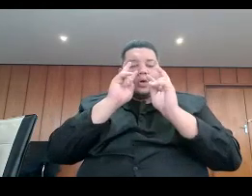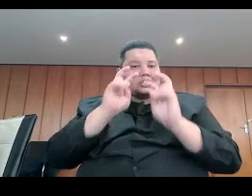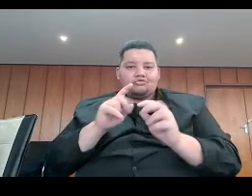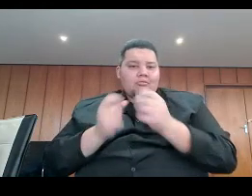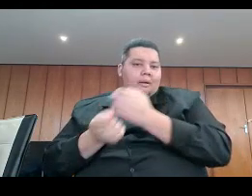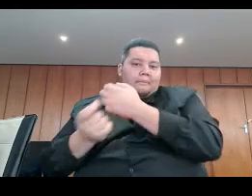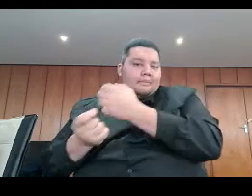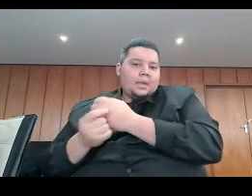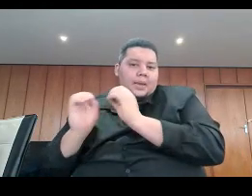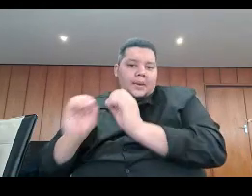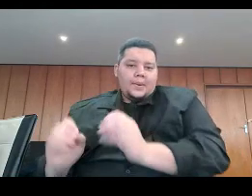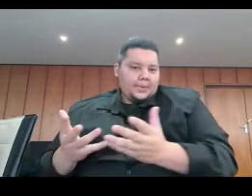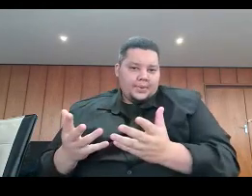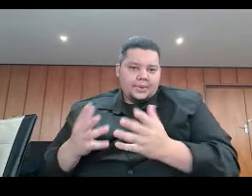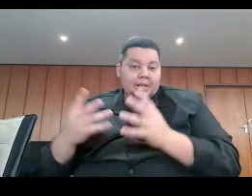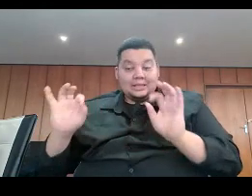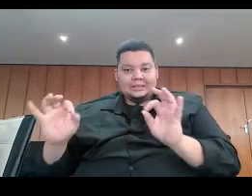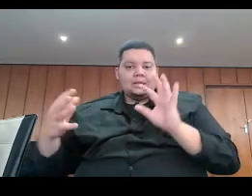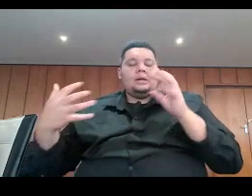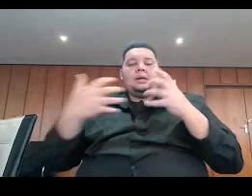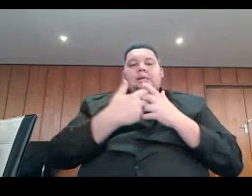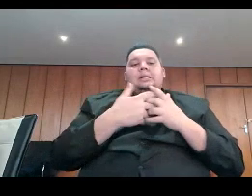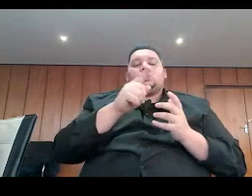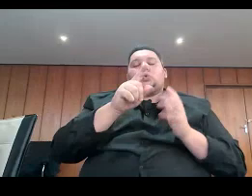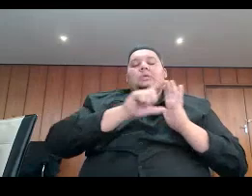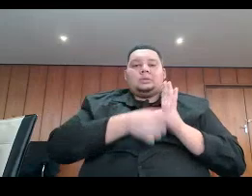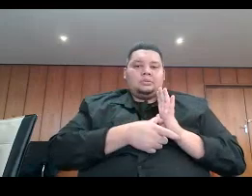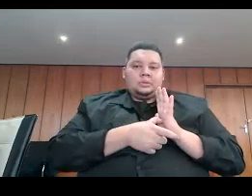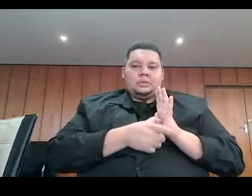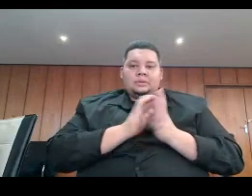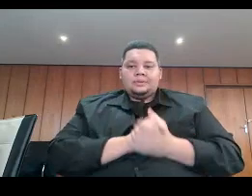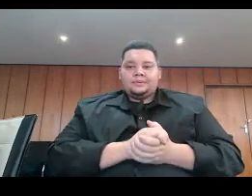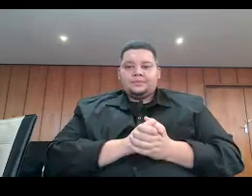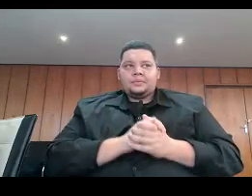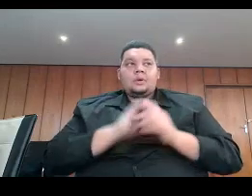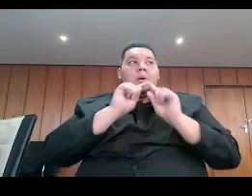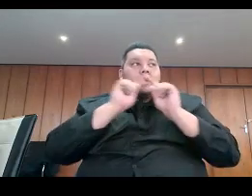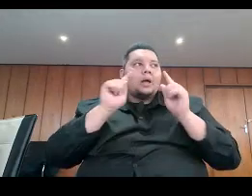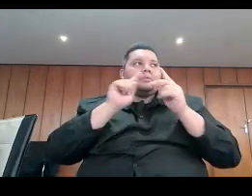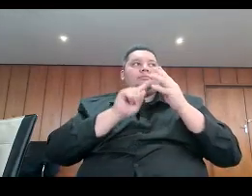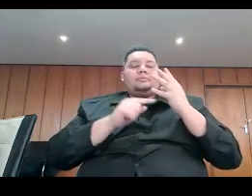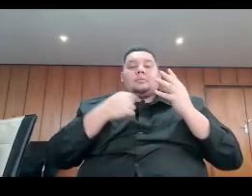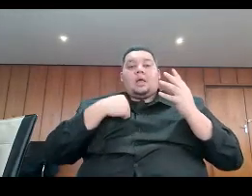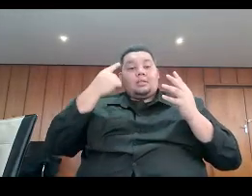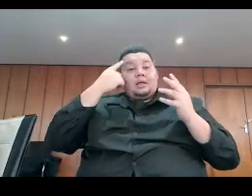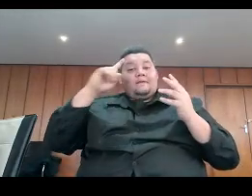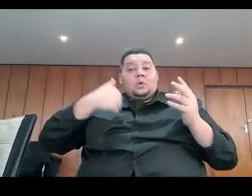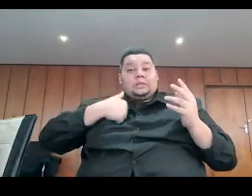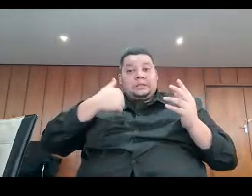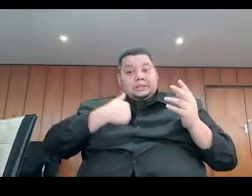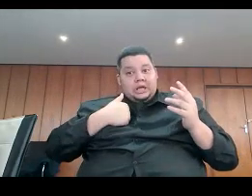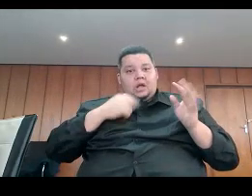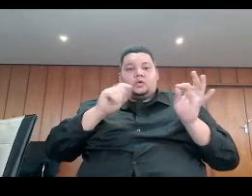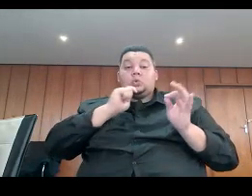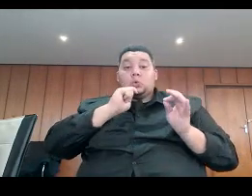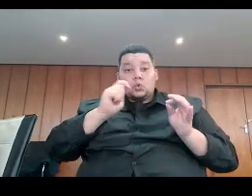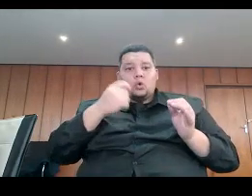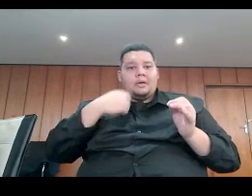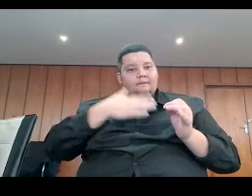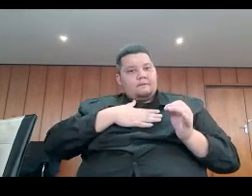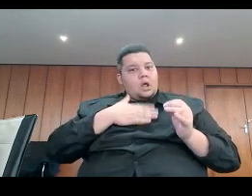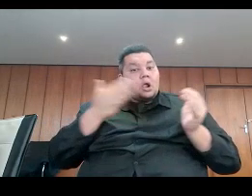on that is related to disabilities. But I think for me, what was really